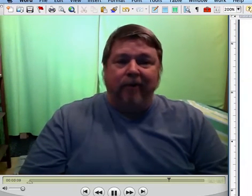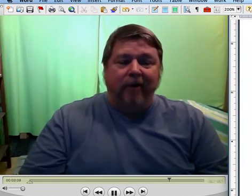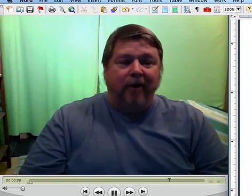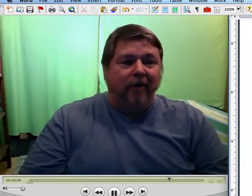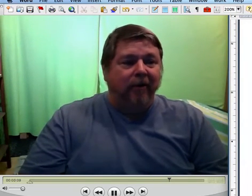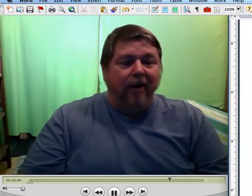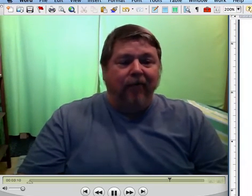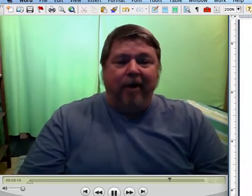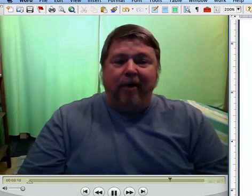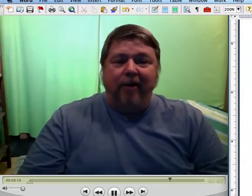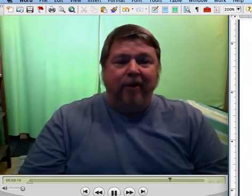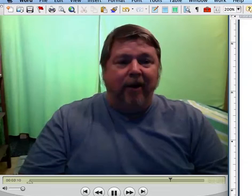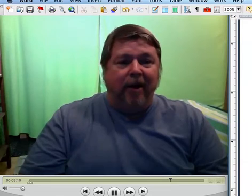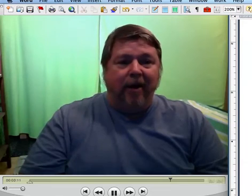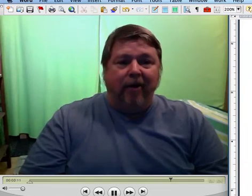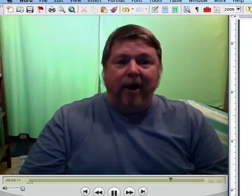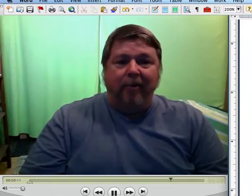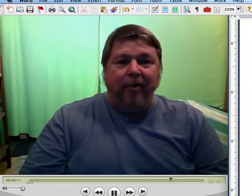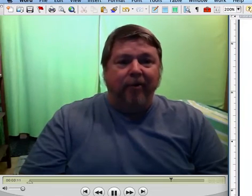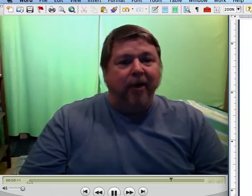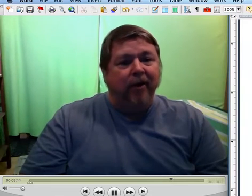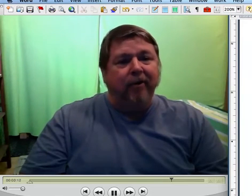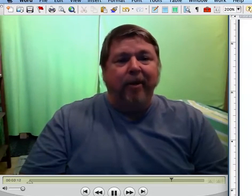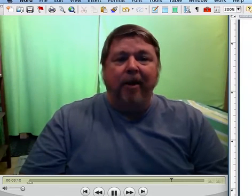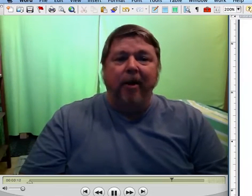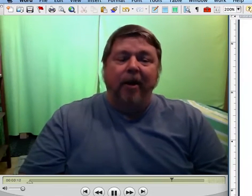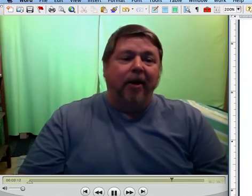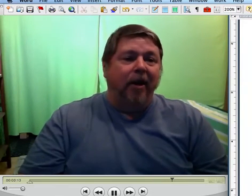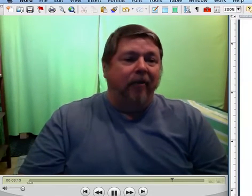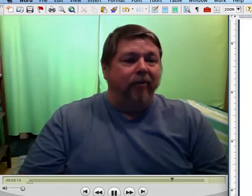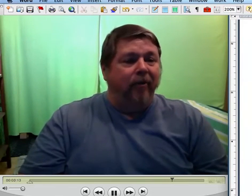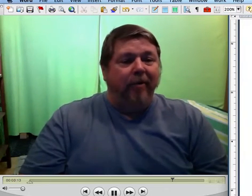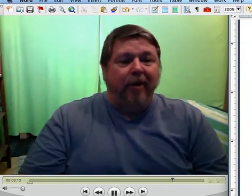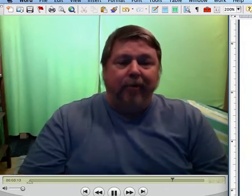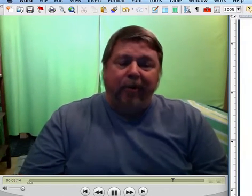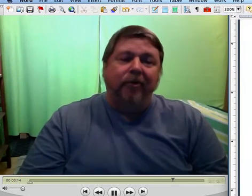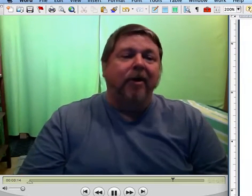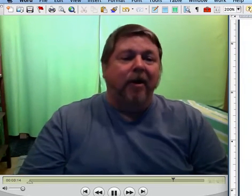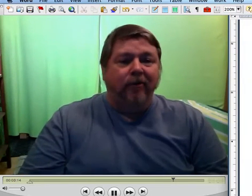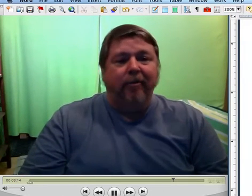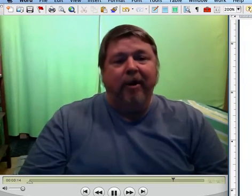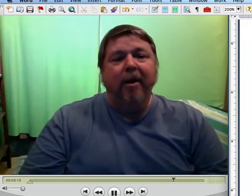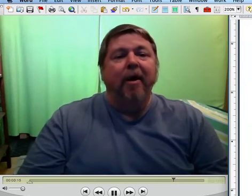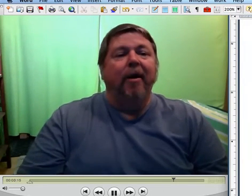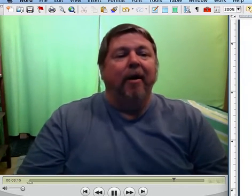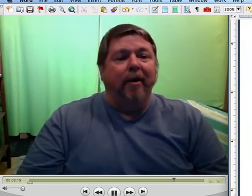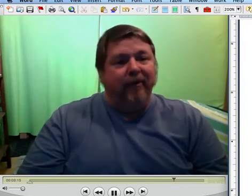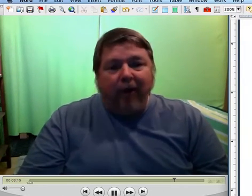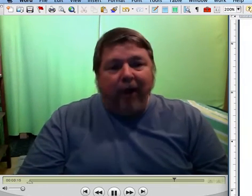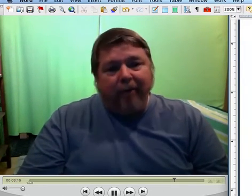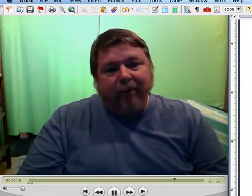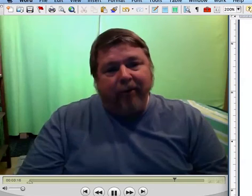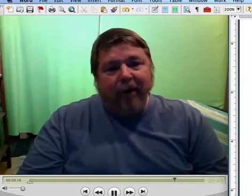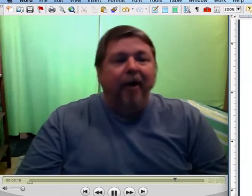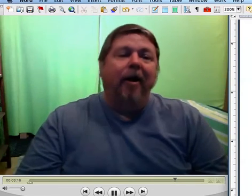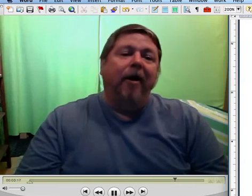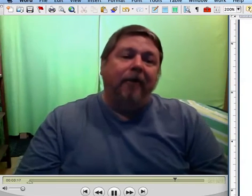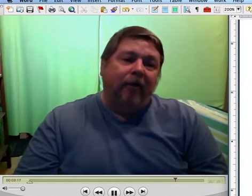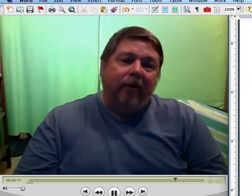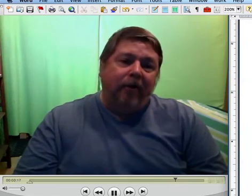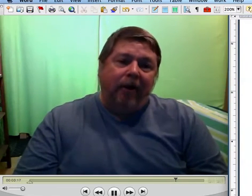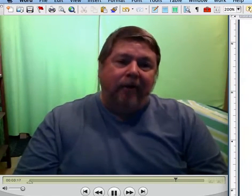much recognition that they are not the person they used to be, and they want to be the person that they used to be. And I'm still that person,